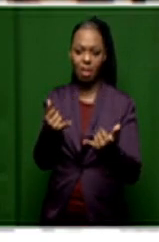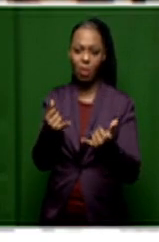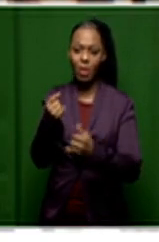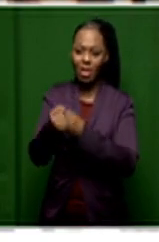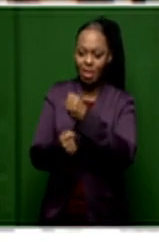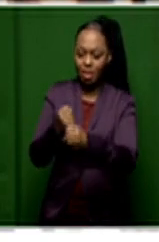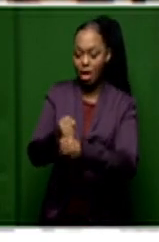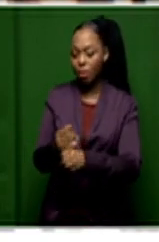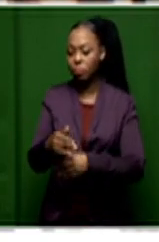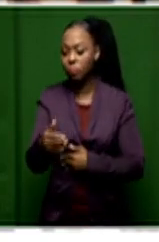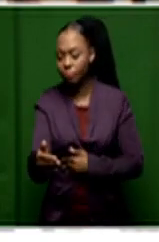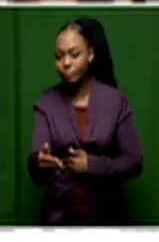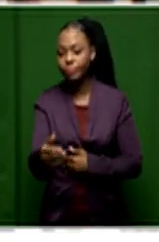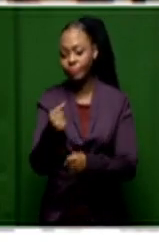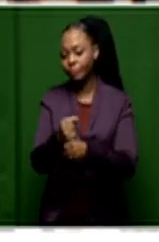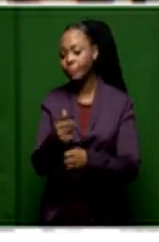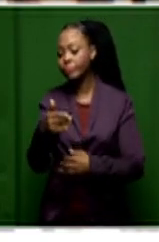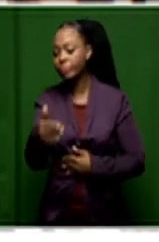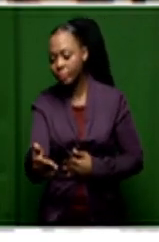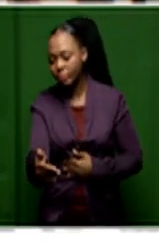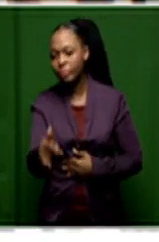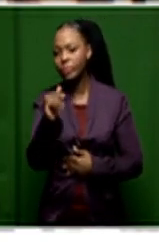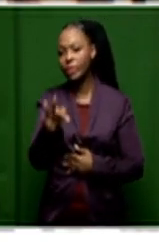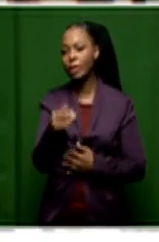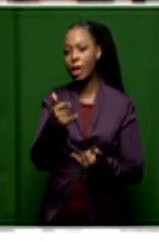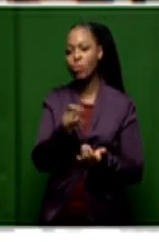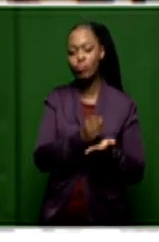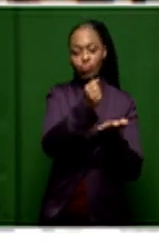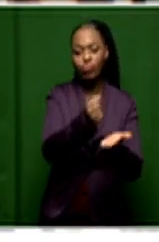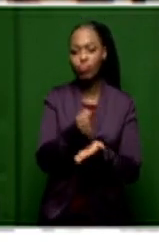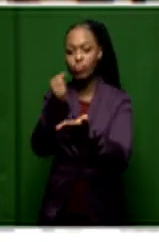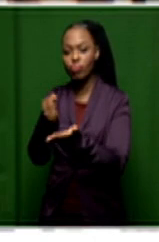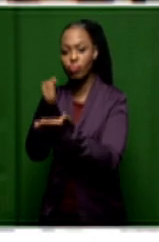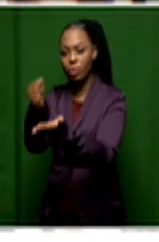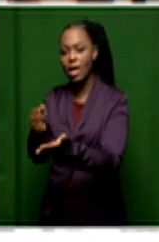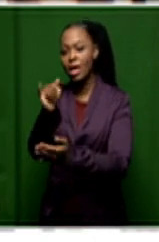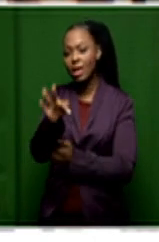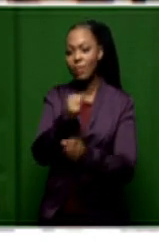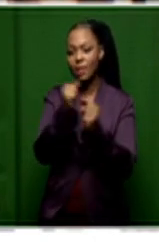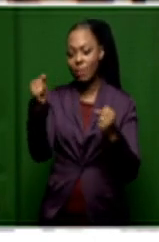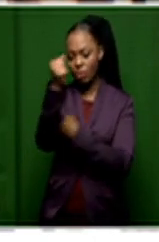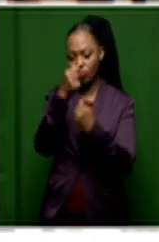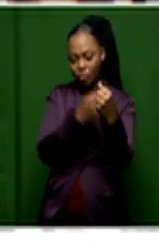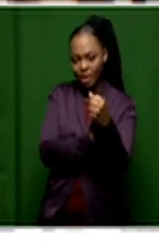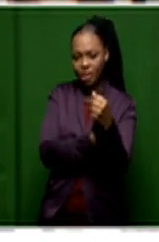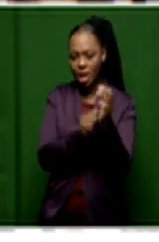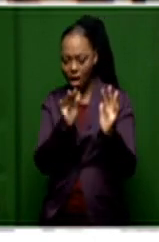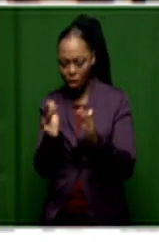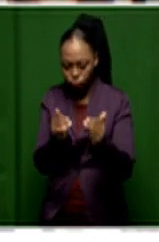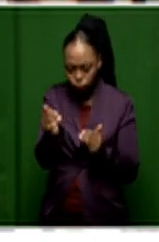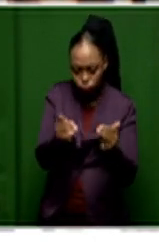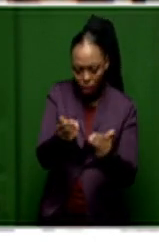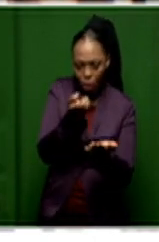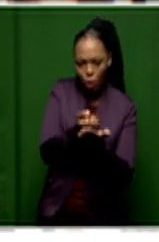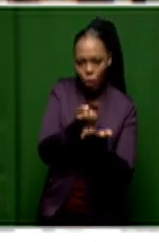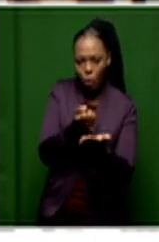year's time once the effects of all those relief packages die down, if we don't restructure the economy to tackle